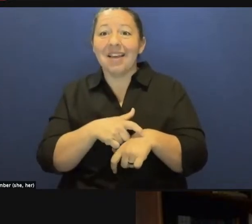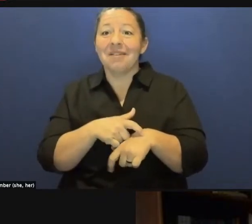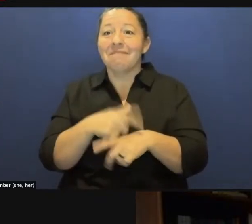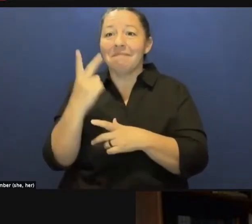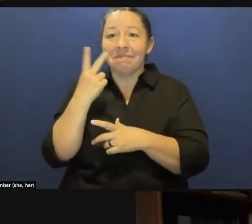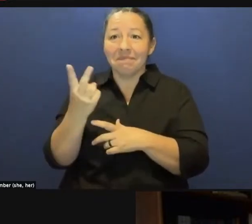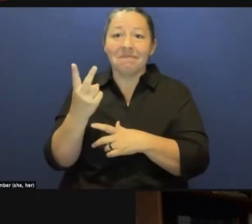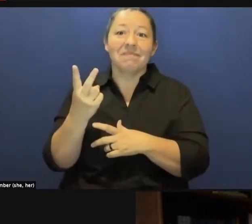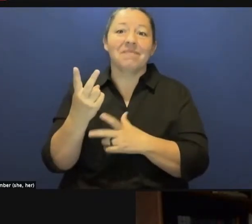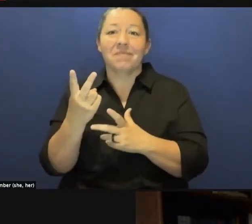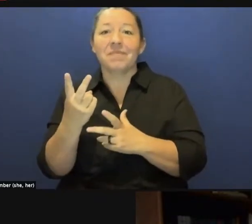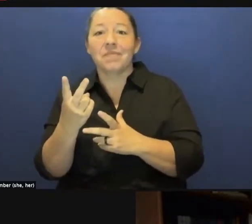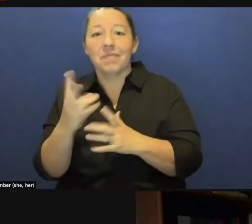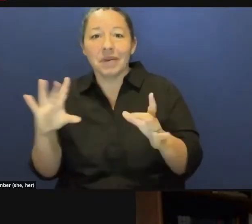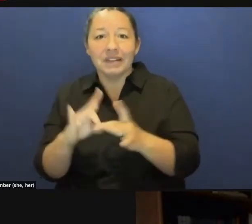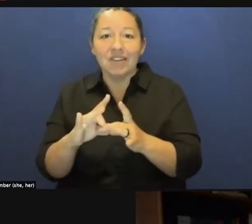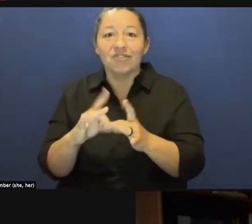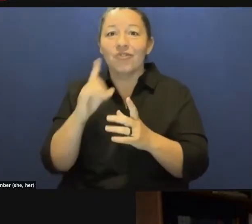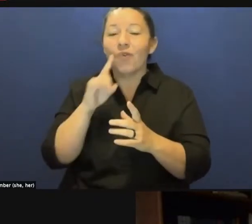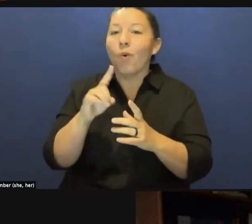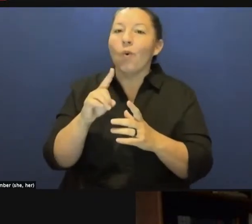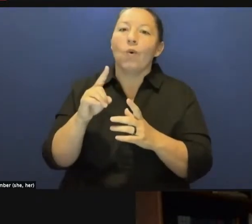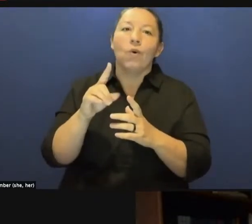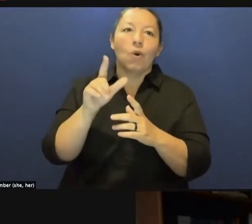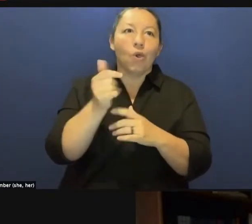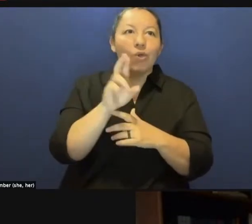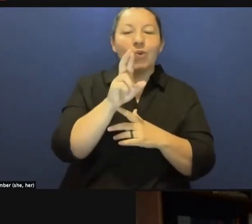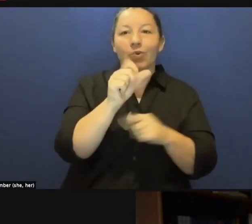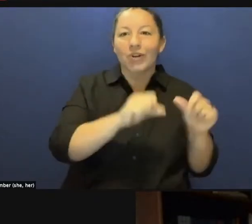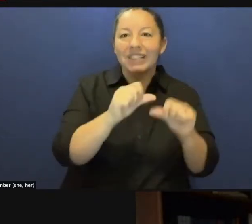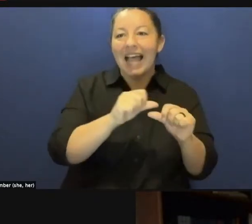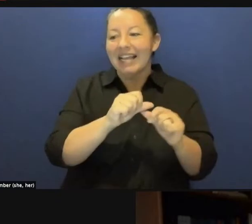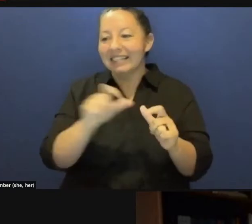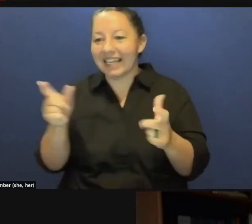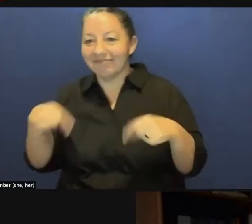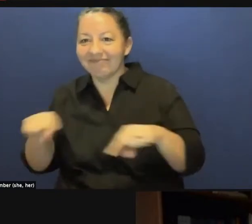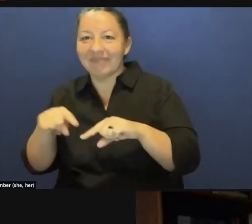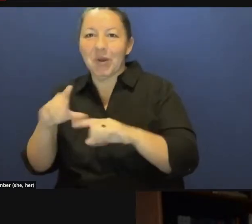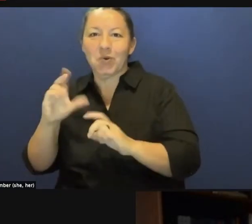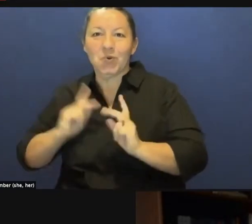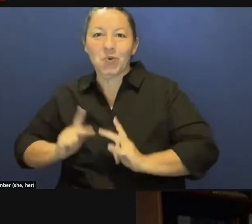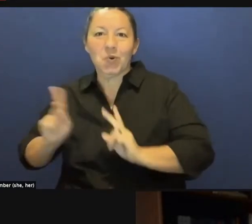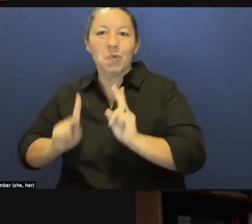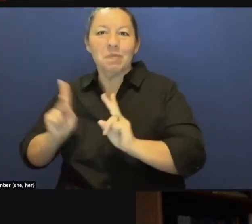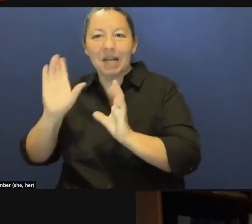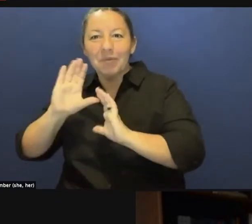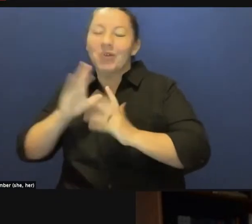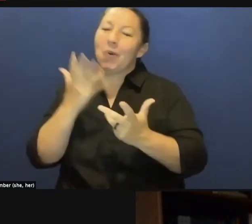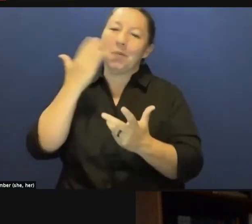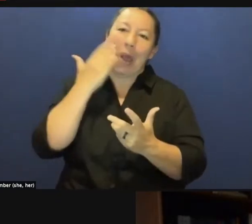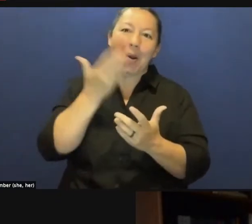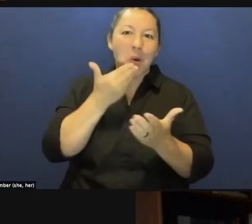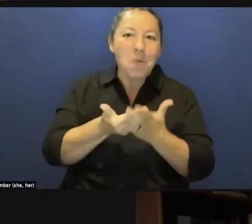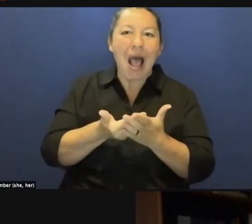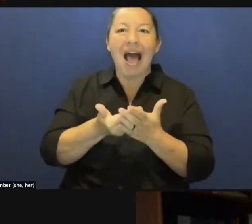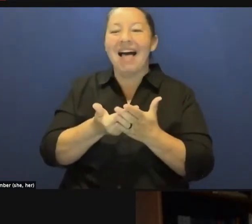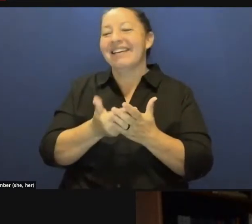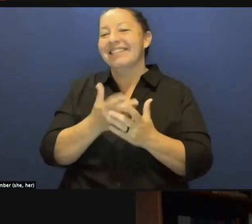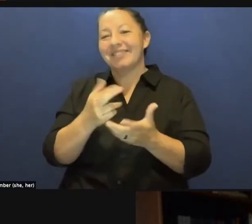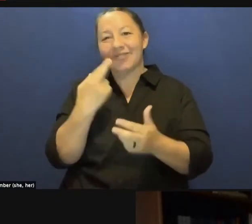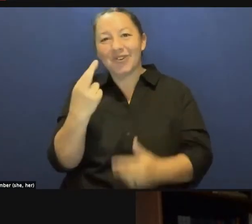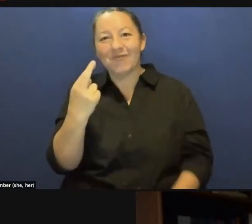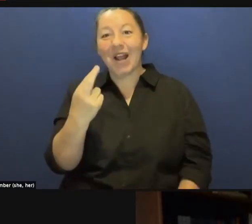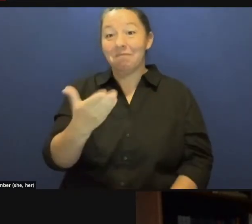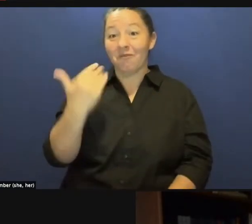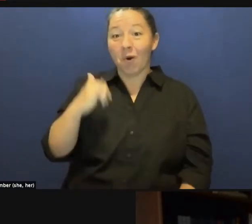became SSERVI. So we know each other well, and I count Jim as a good friend. And before that, he was at Goddard